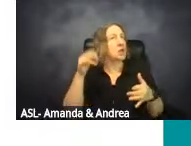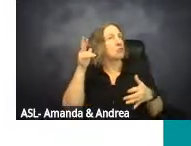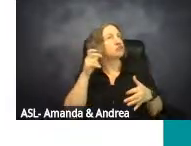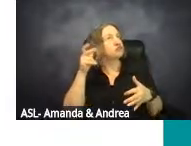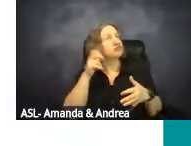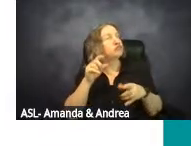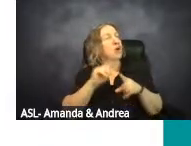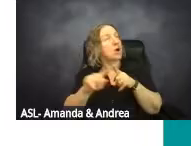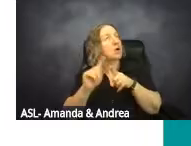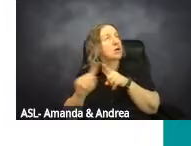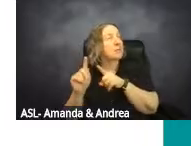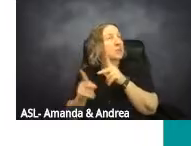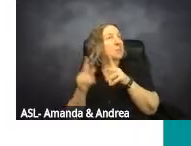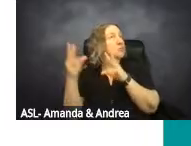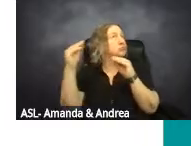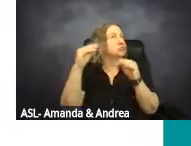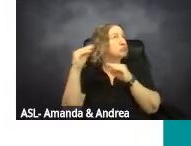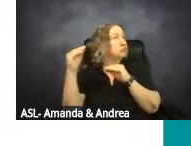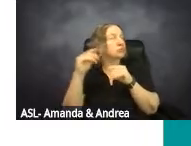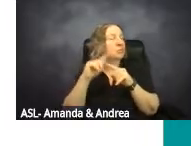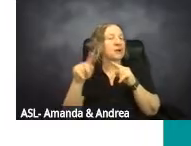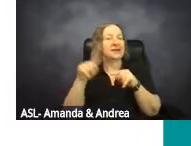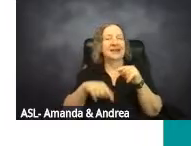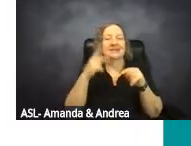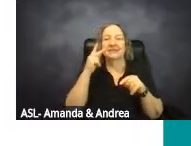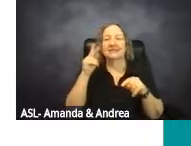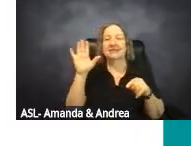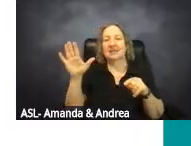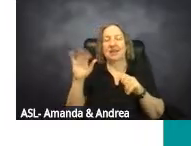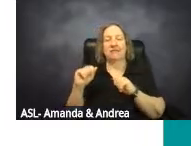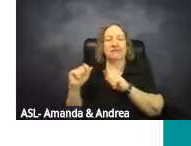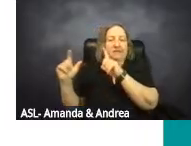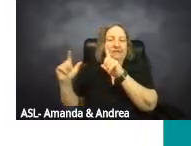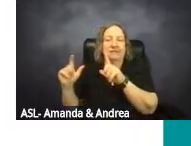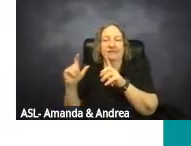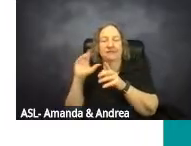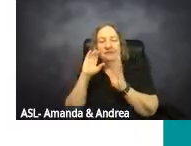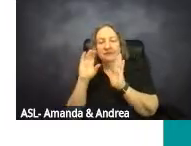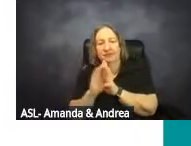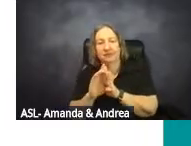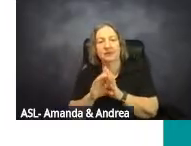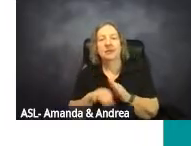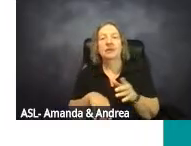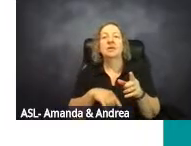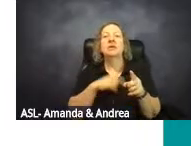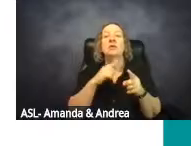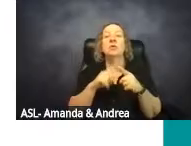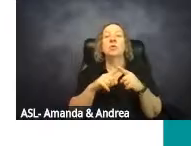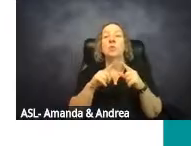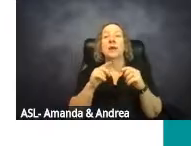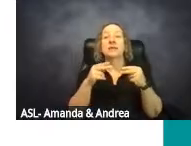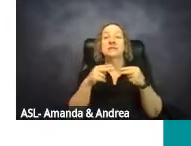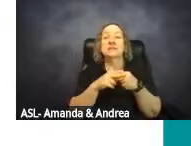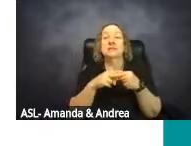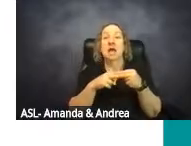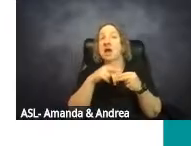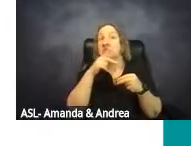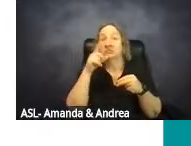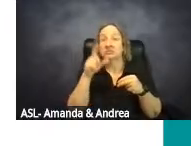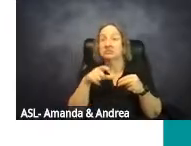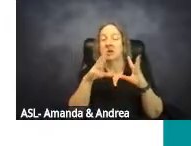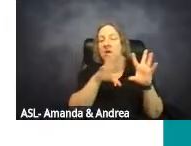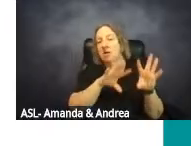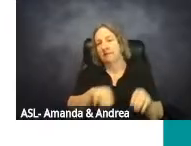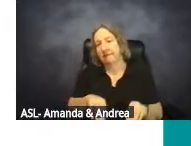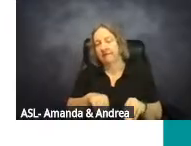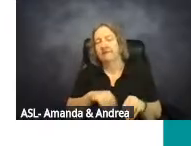hear different people speaking, but you may not be able to see them. We will pull down the slides when there is a group discussion, so you're able